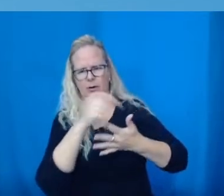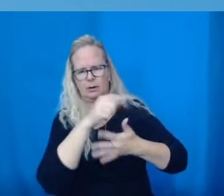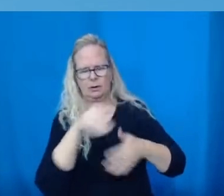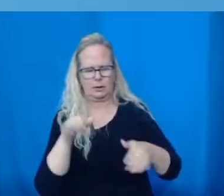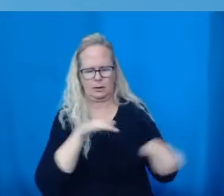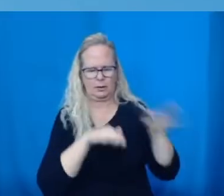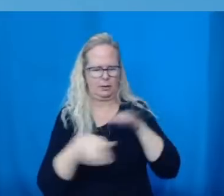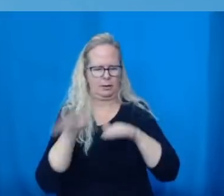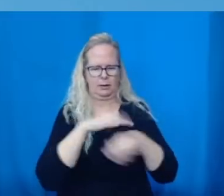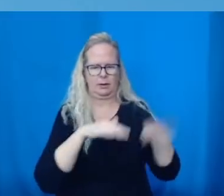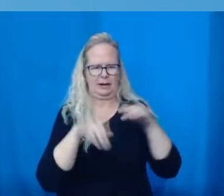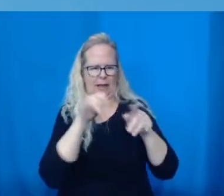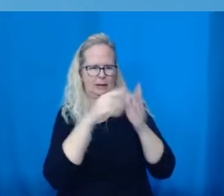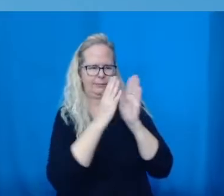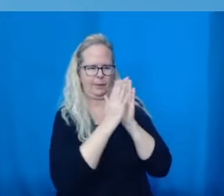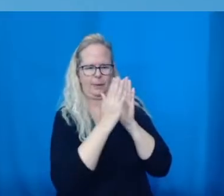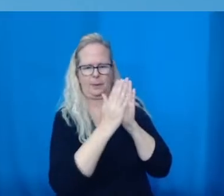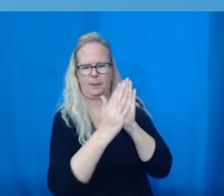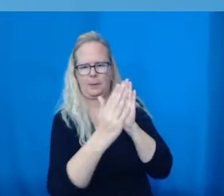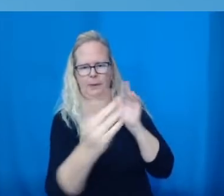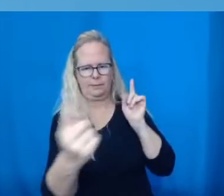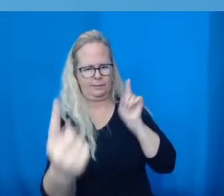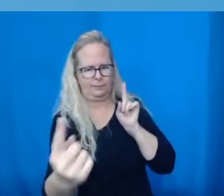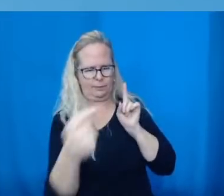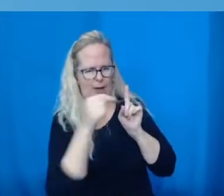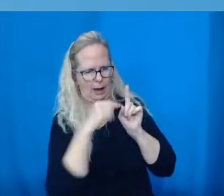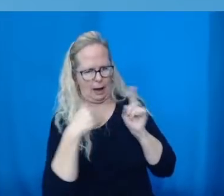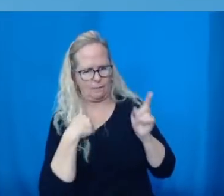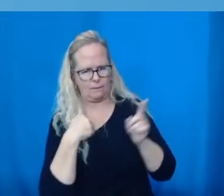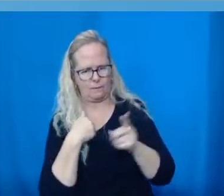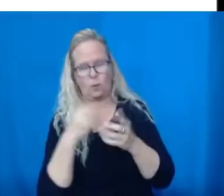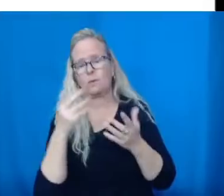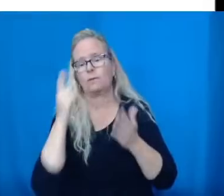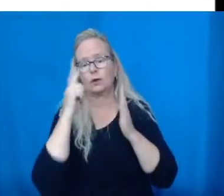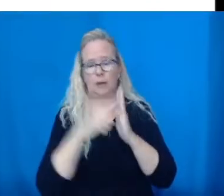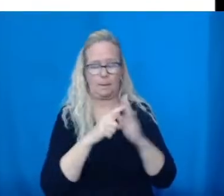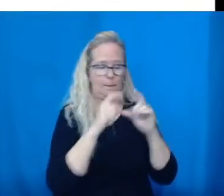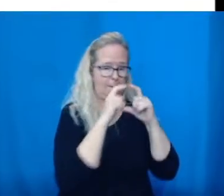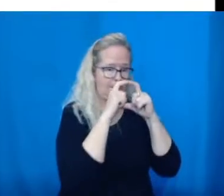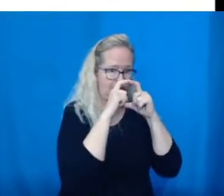be talking a lot about in depth. Next slide, please.